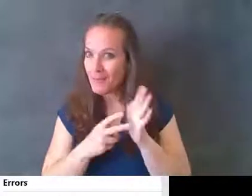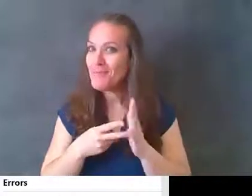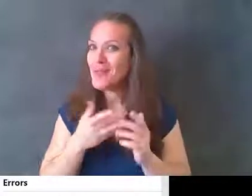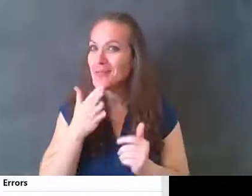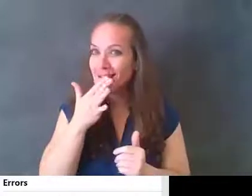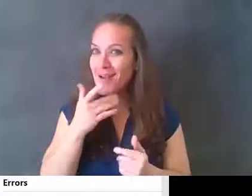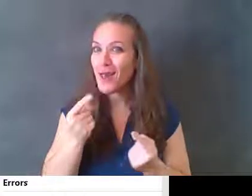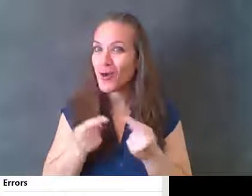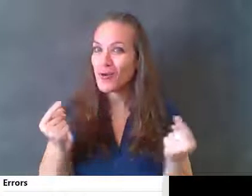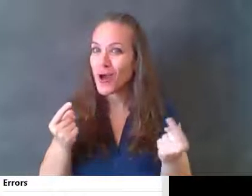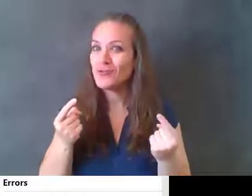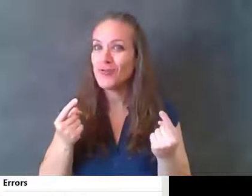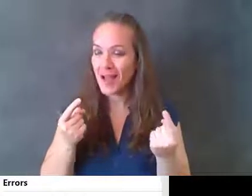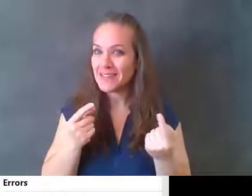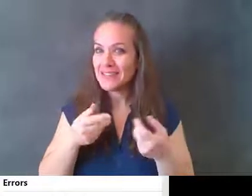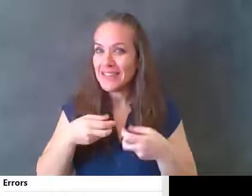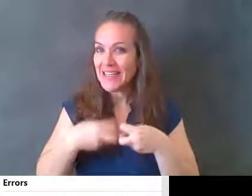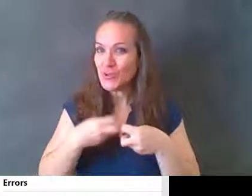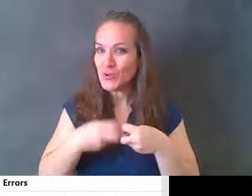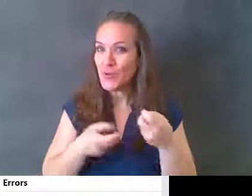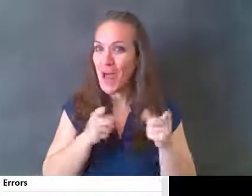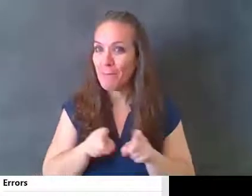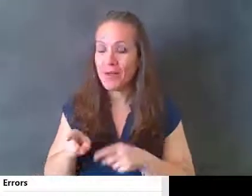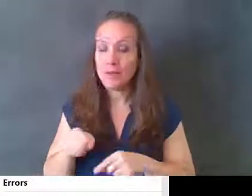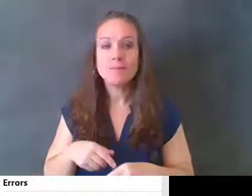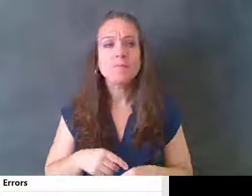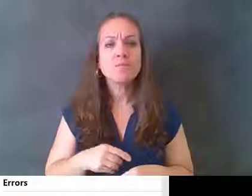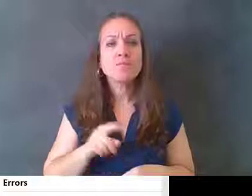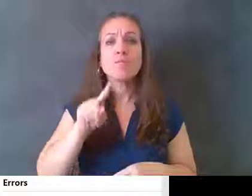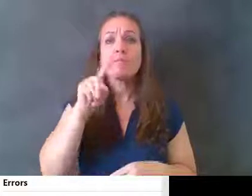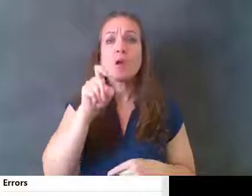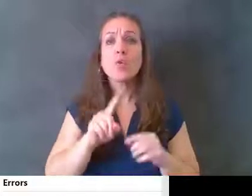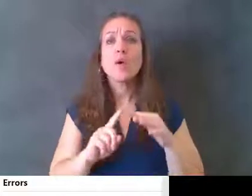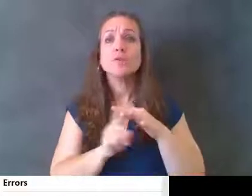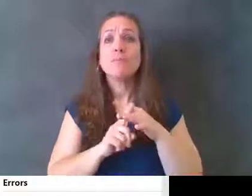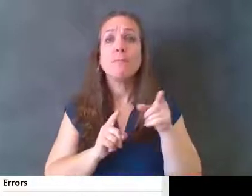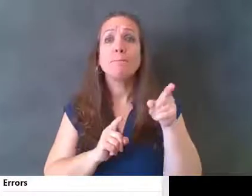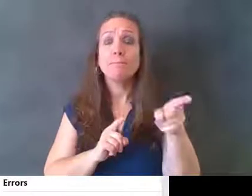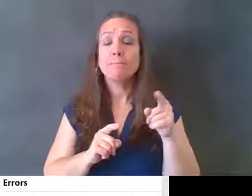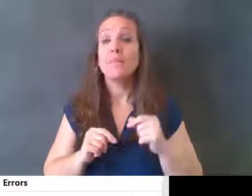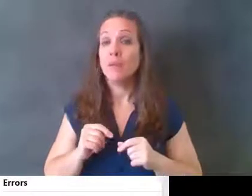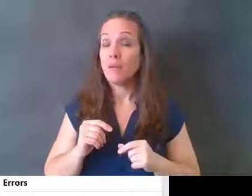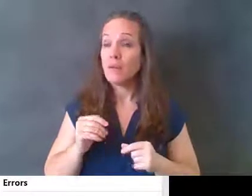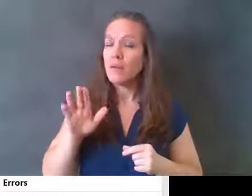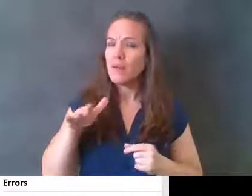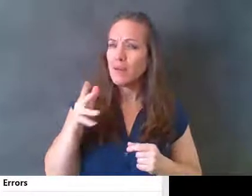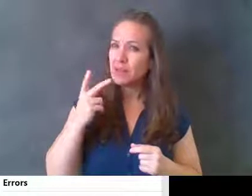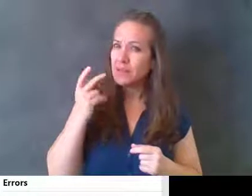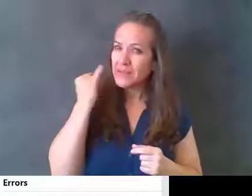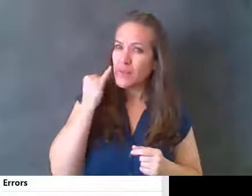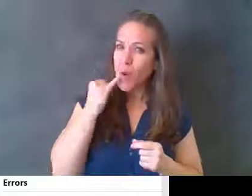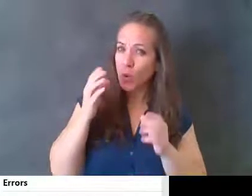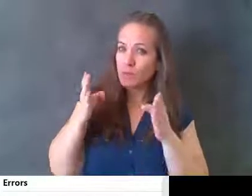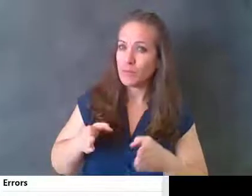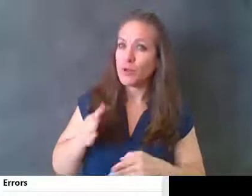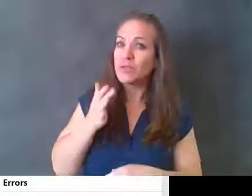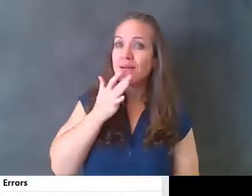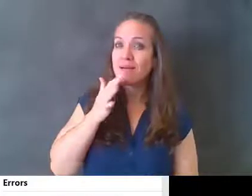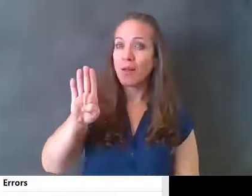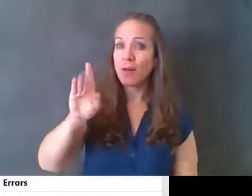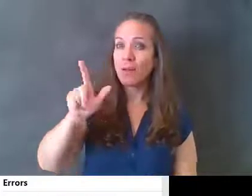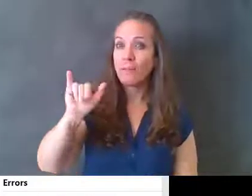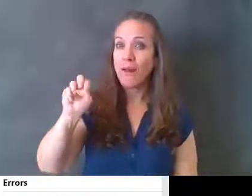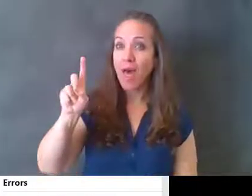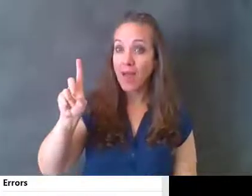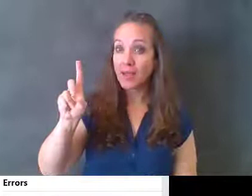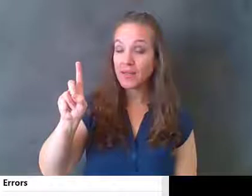issue going on. So we have a question here, what colors would be preferable for someone who is colorblind? I myself